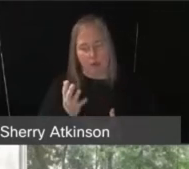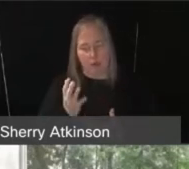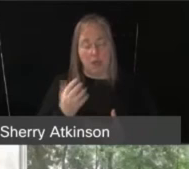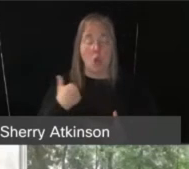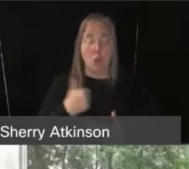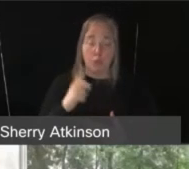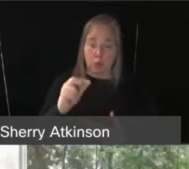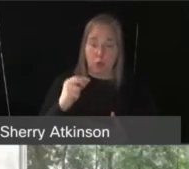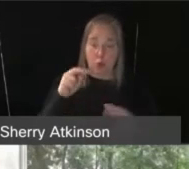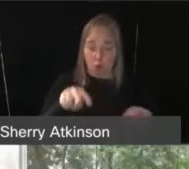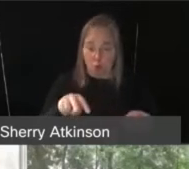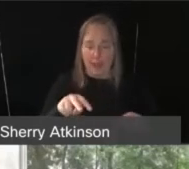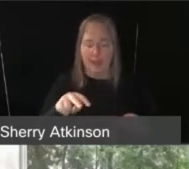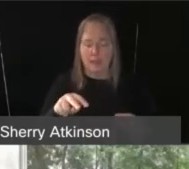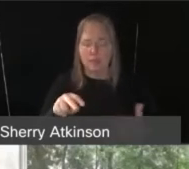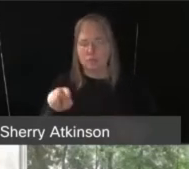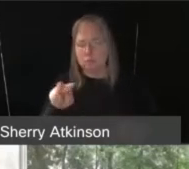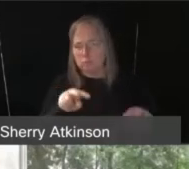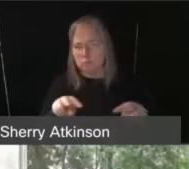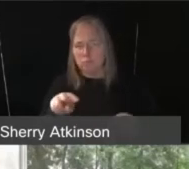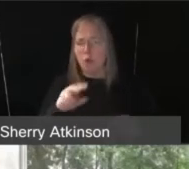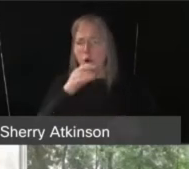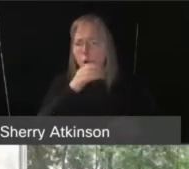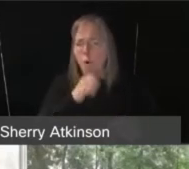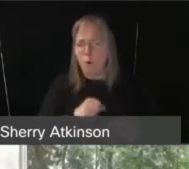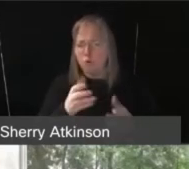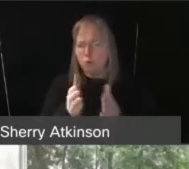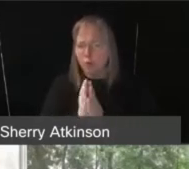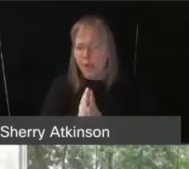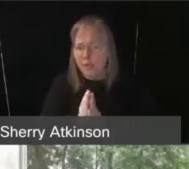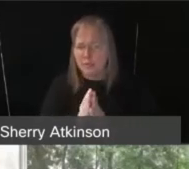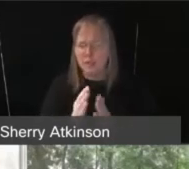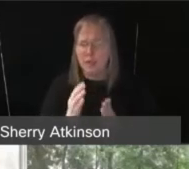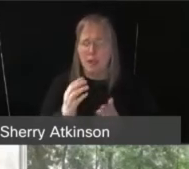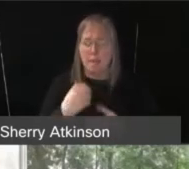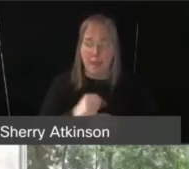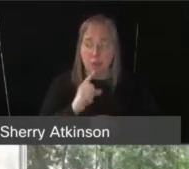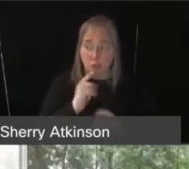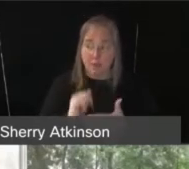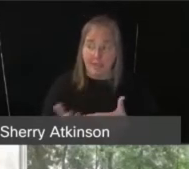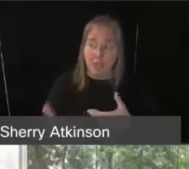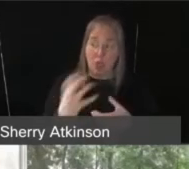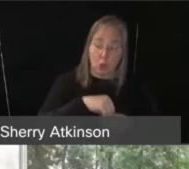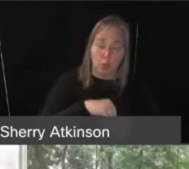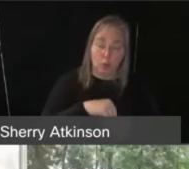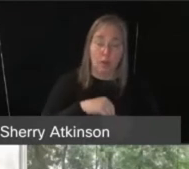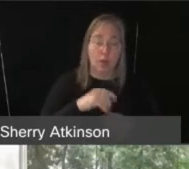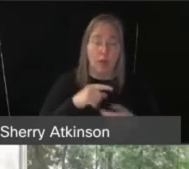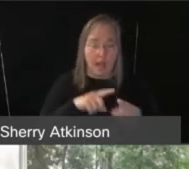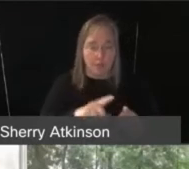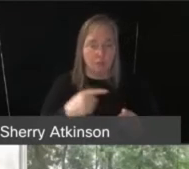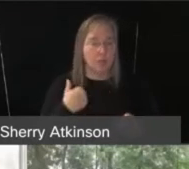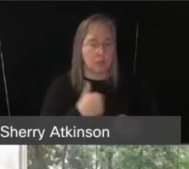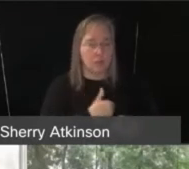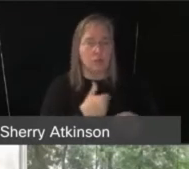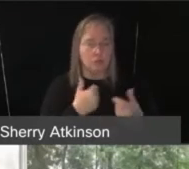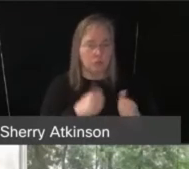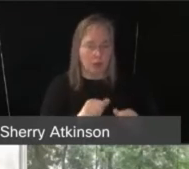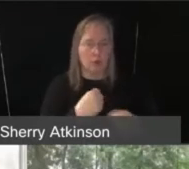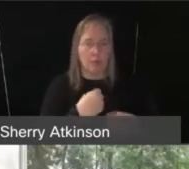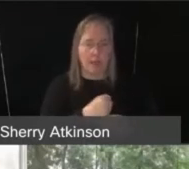We do look at like, you know, the older requests to make sure that they are included as we try to make repairs.